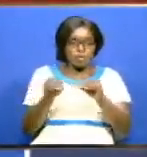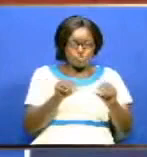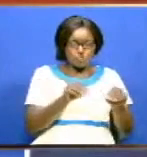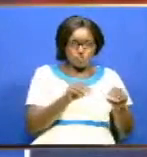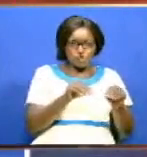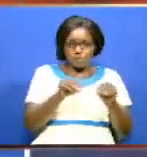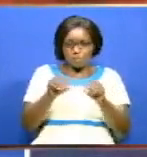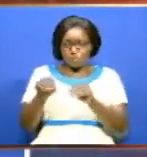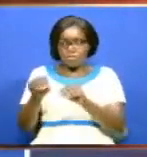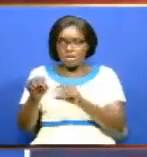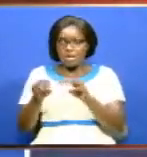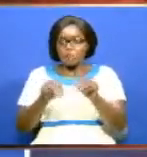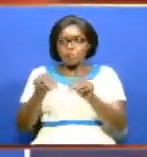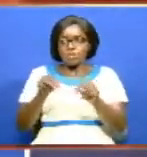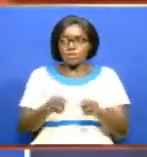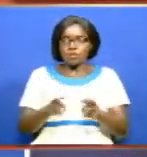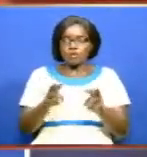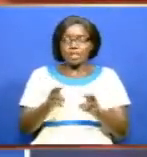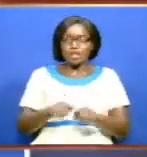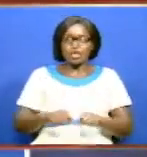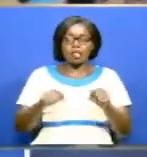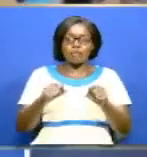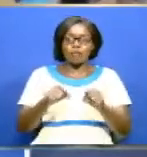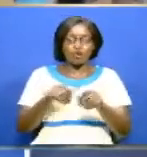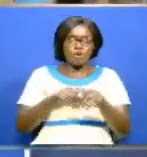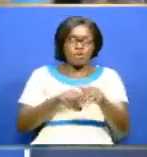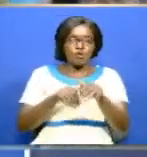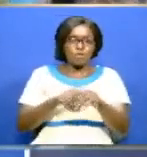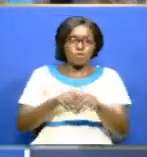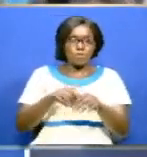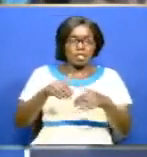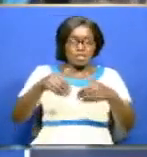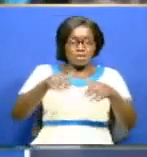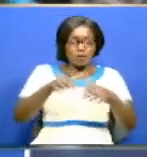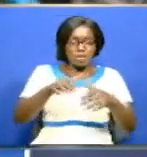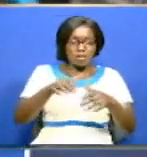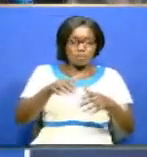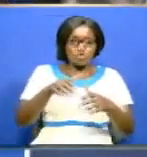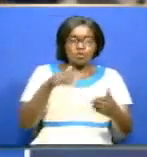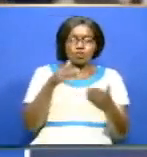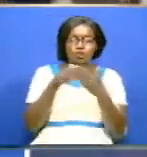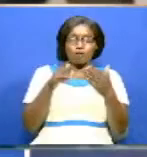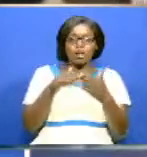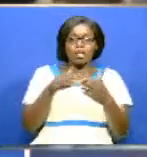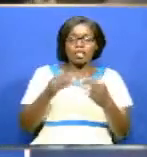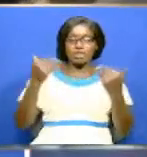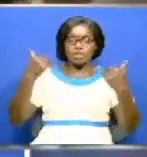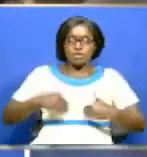a management tool that enables monitoring of wildlife to stem human-wildlife conflict.